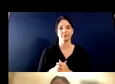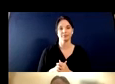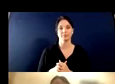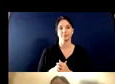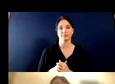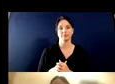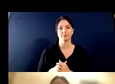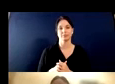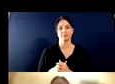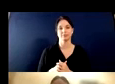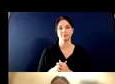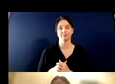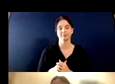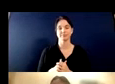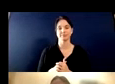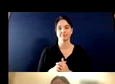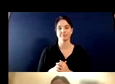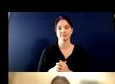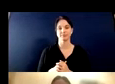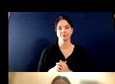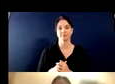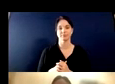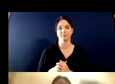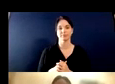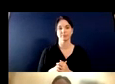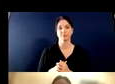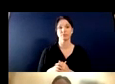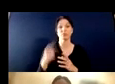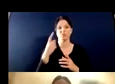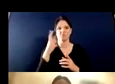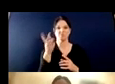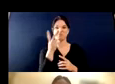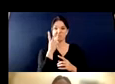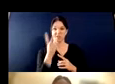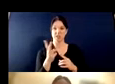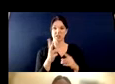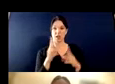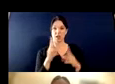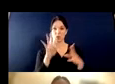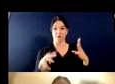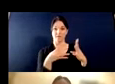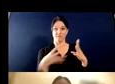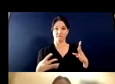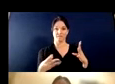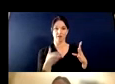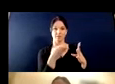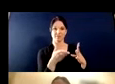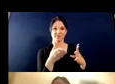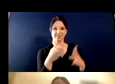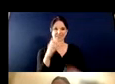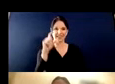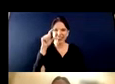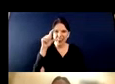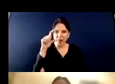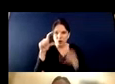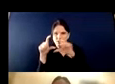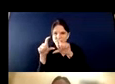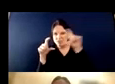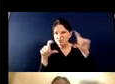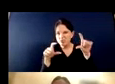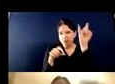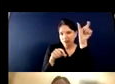So let's orient ourselves to this graph here. So I'm looking at this little sliver here of the